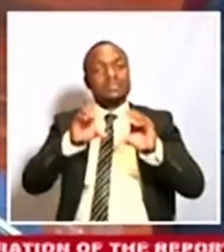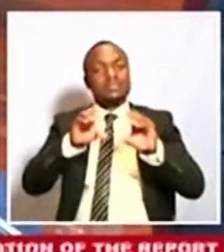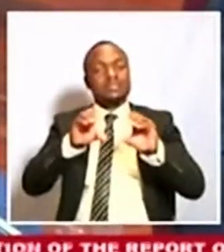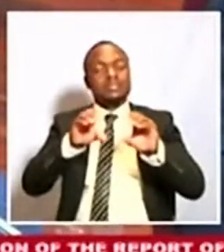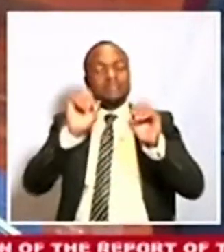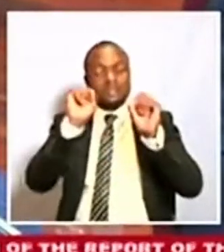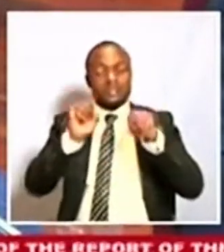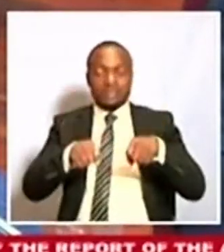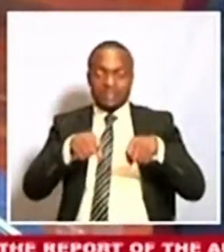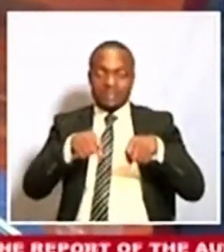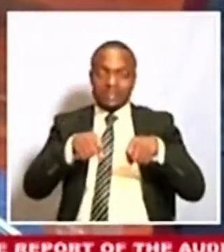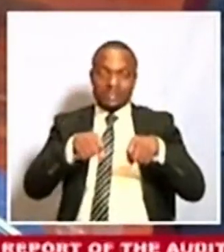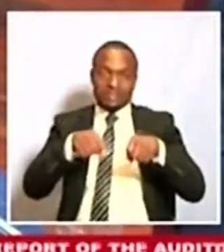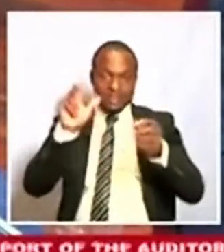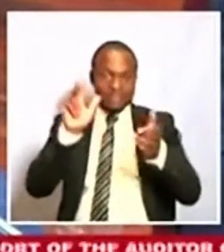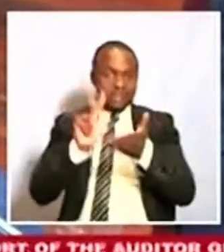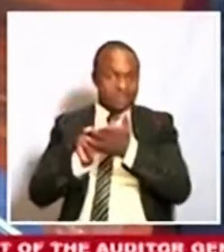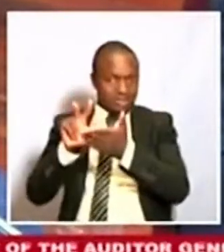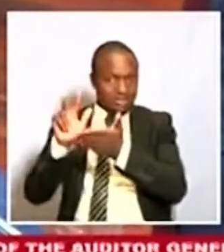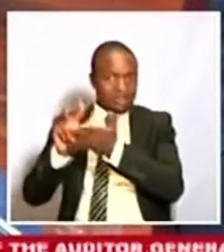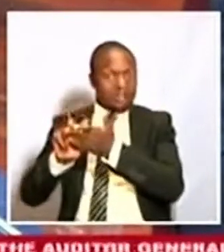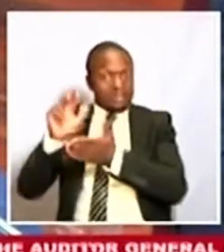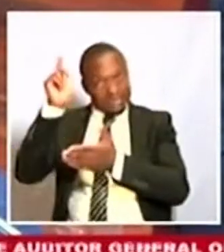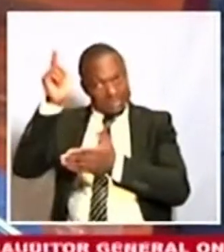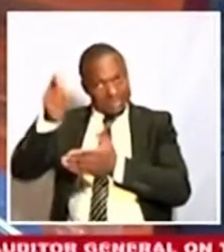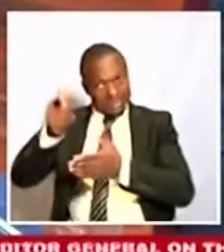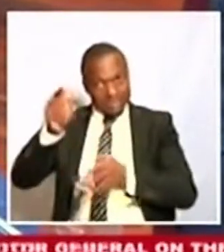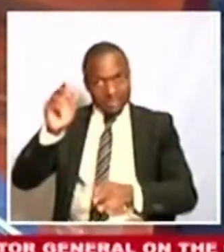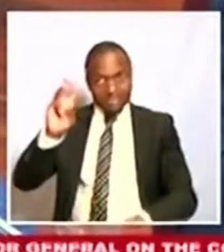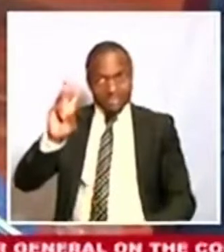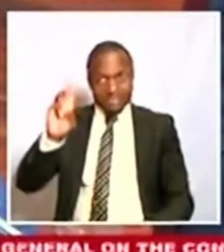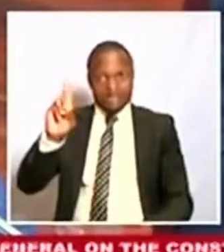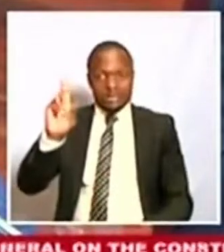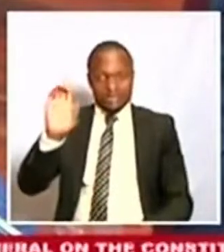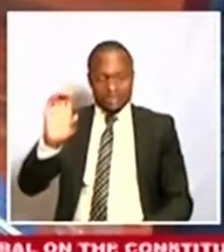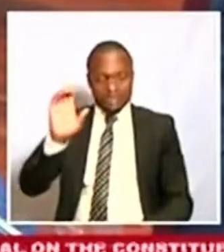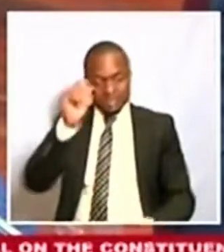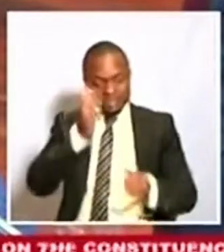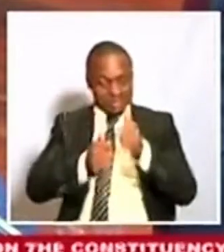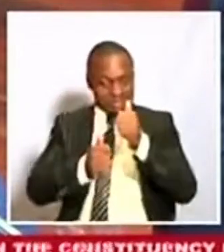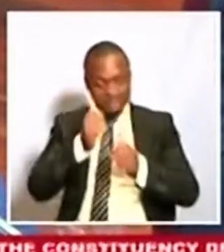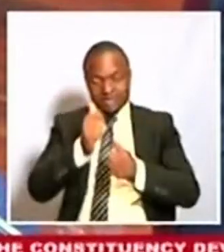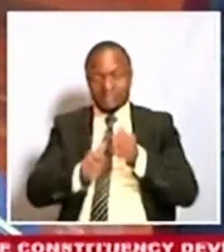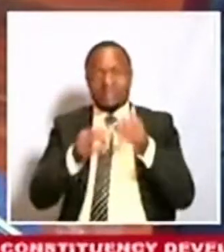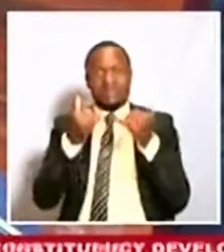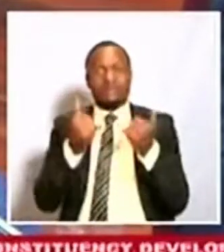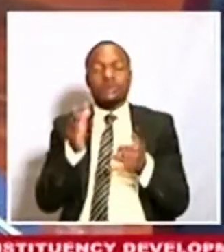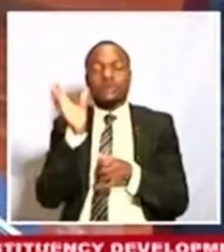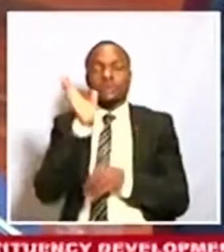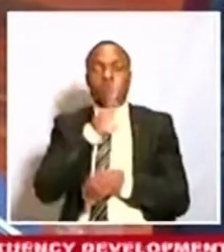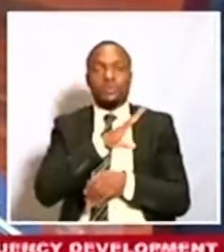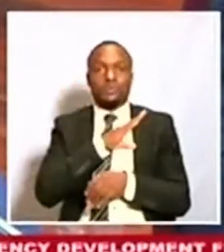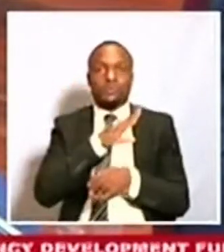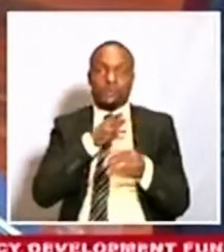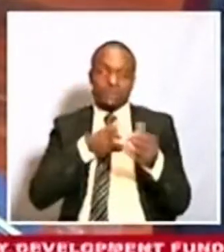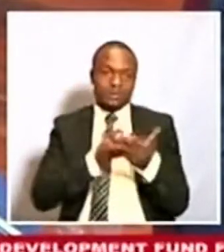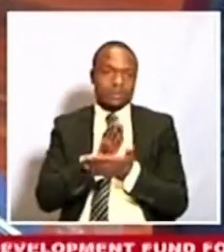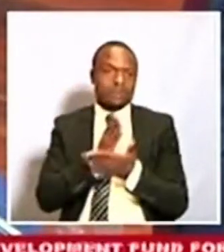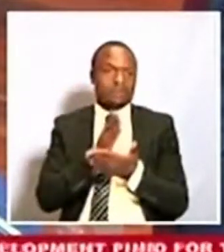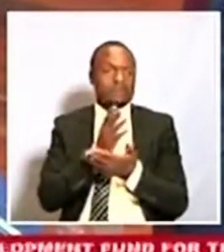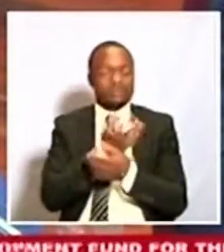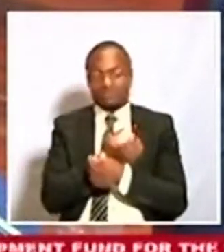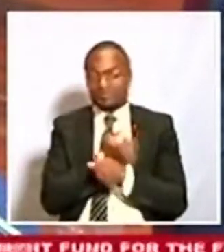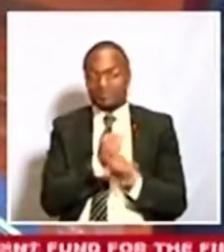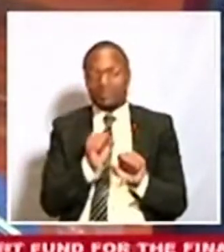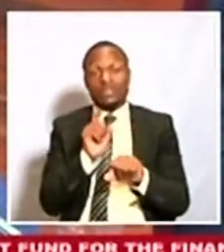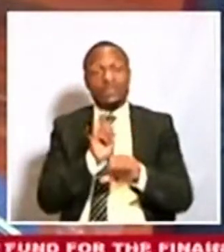they can be made to sign later on the WDC, which we have now done and corrected. But